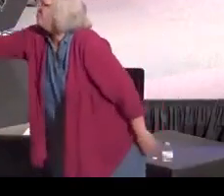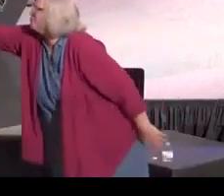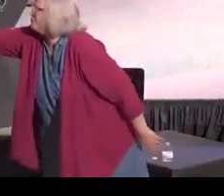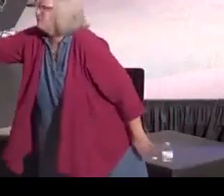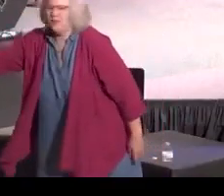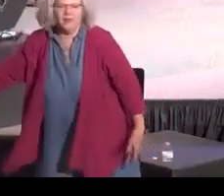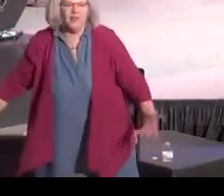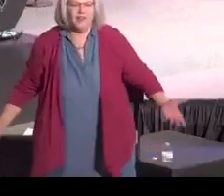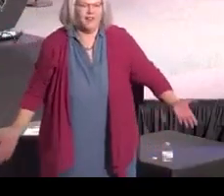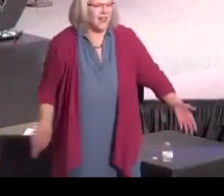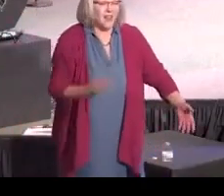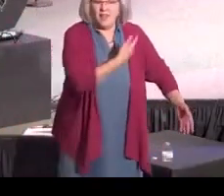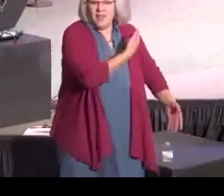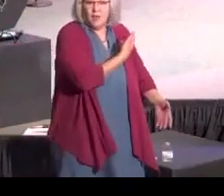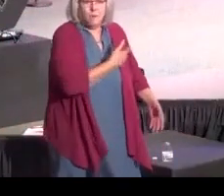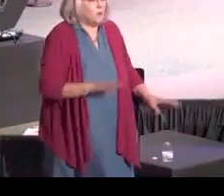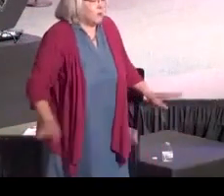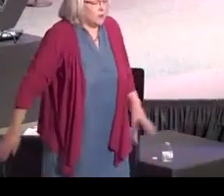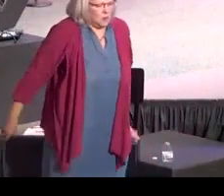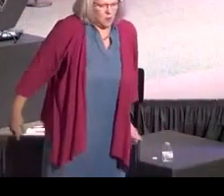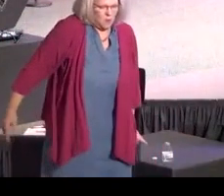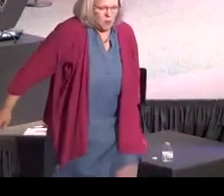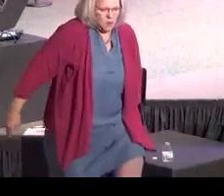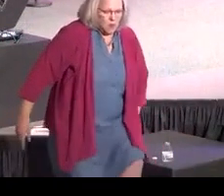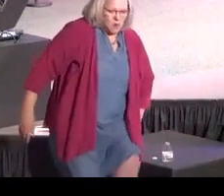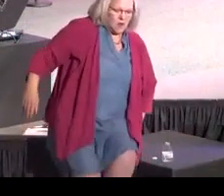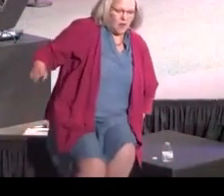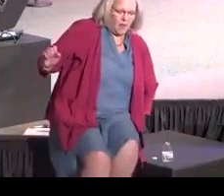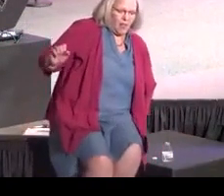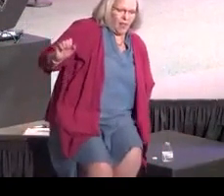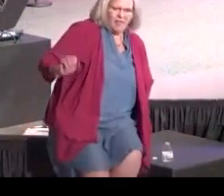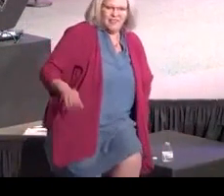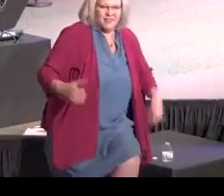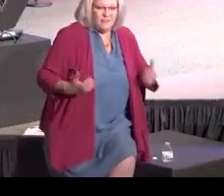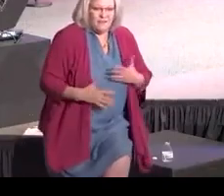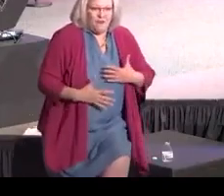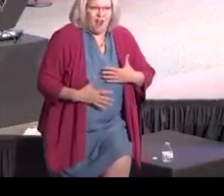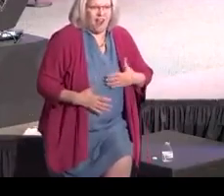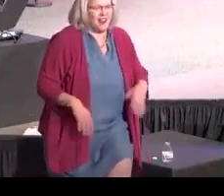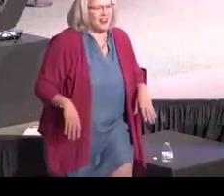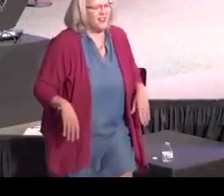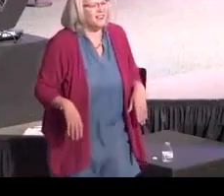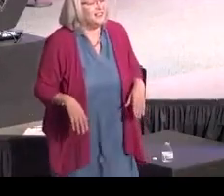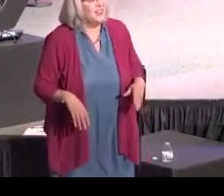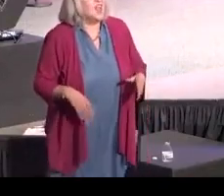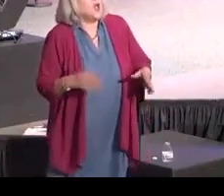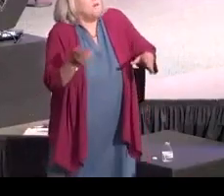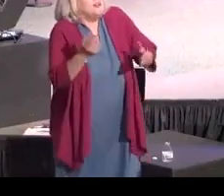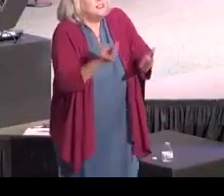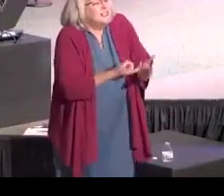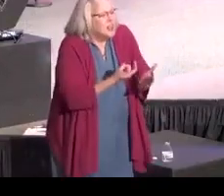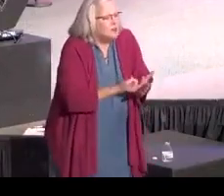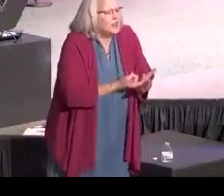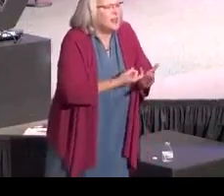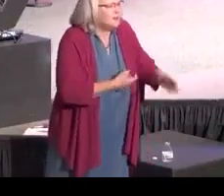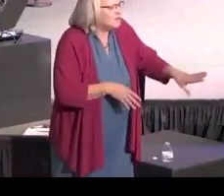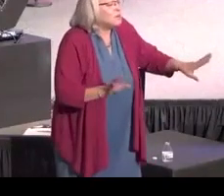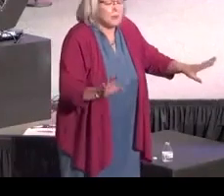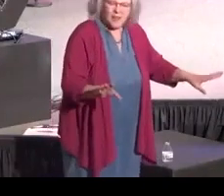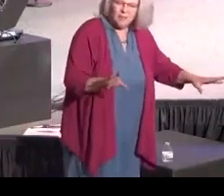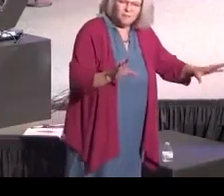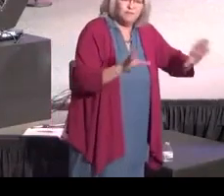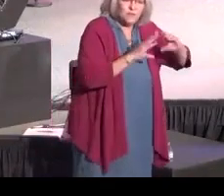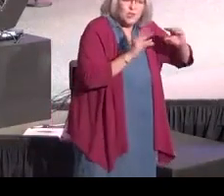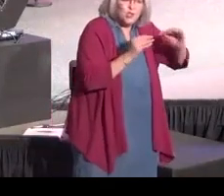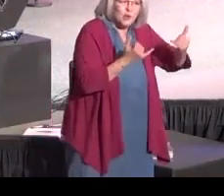me. I don't want to get bit. And sometimes in life we get bit. And when Paul gets bit by this snake, it's very